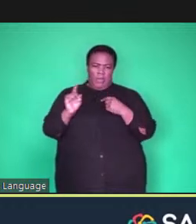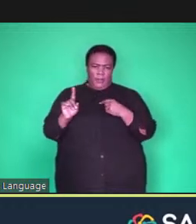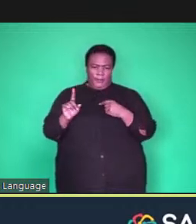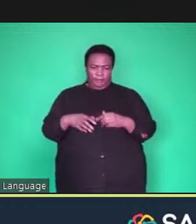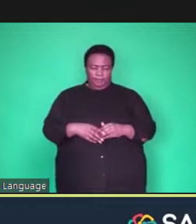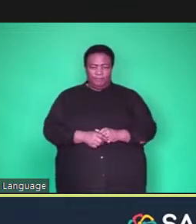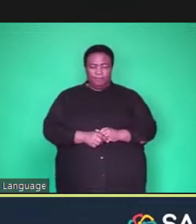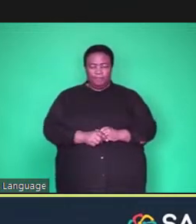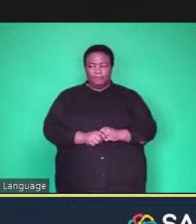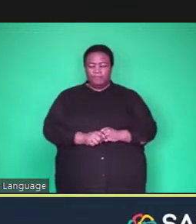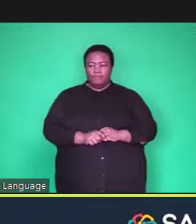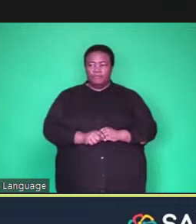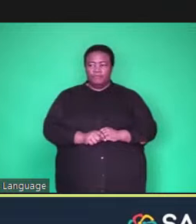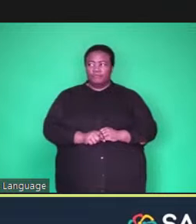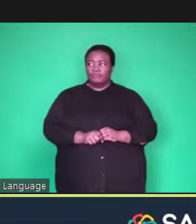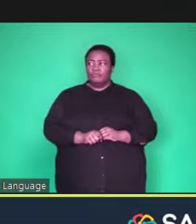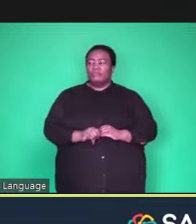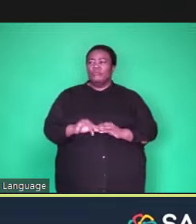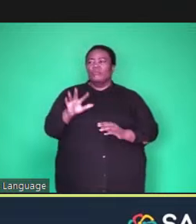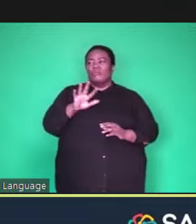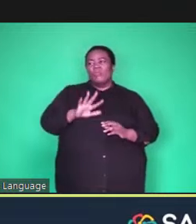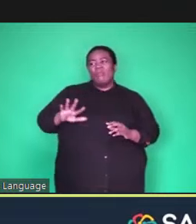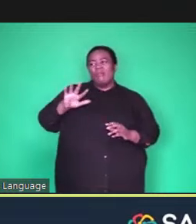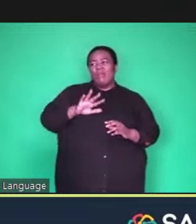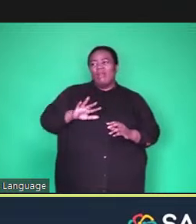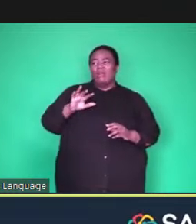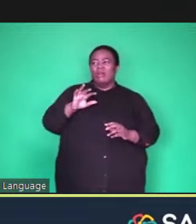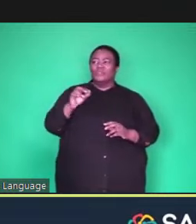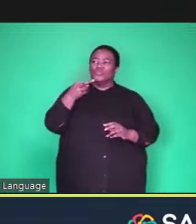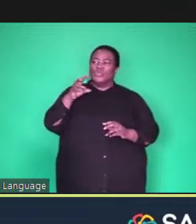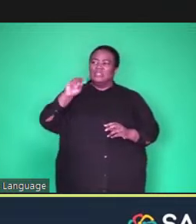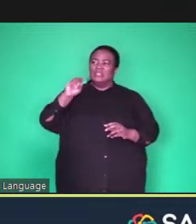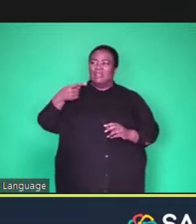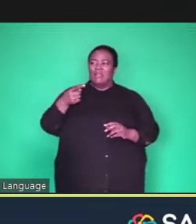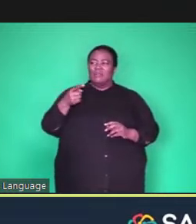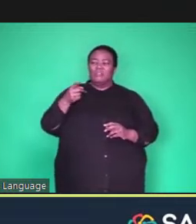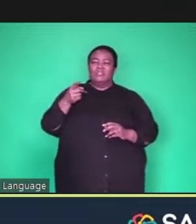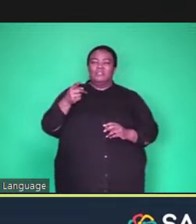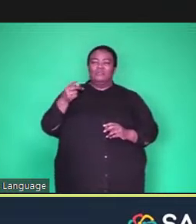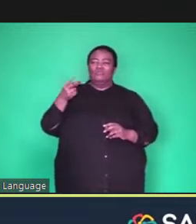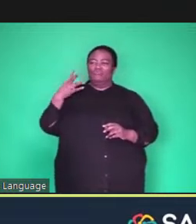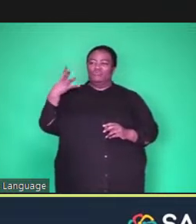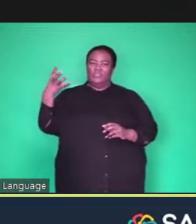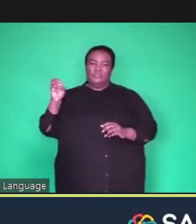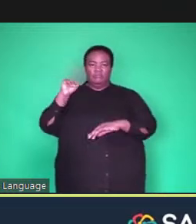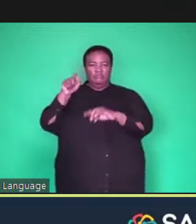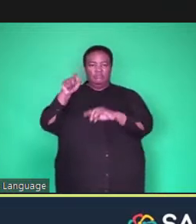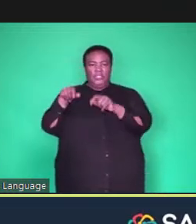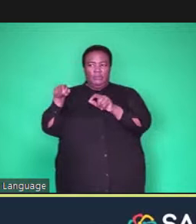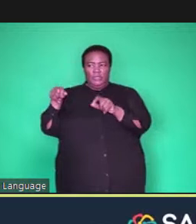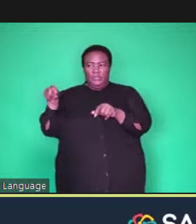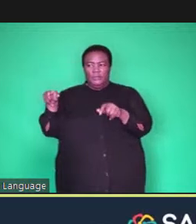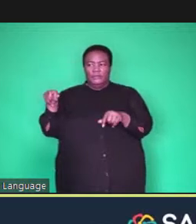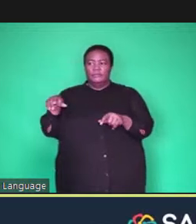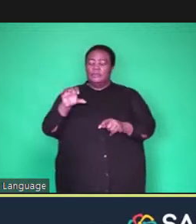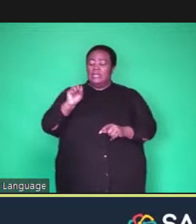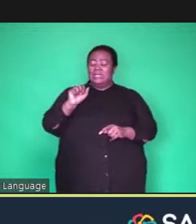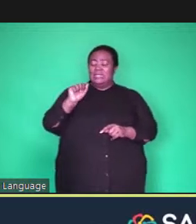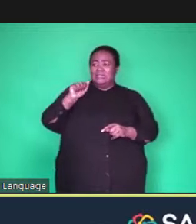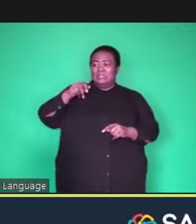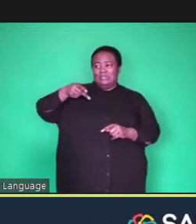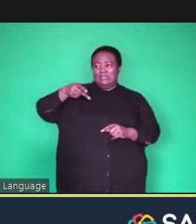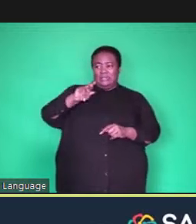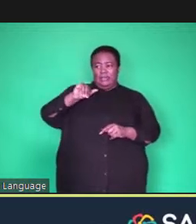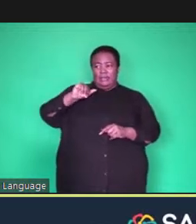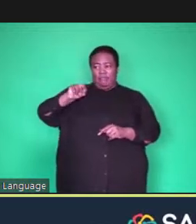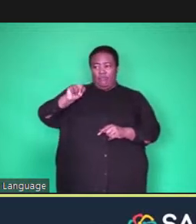as well. Around 20,000 people at the baseline of the NIDS. Then SAPRIN, we will use